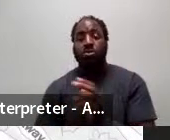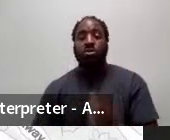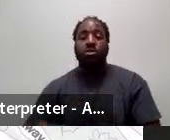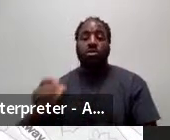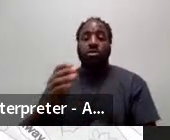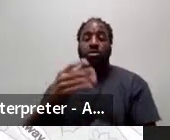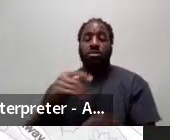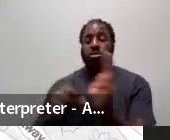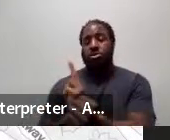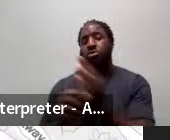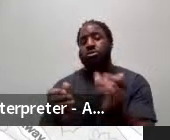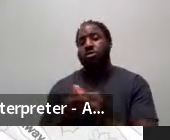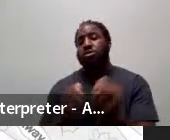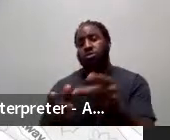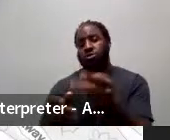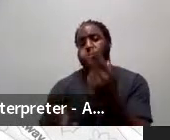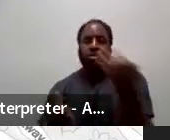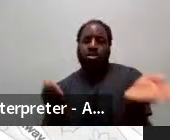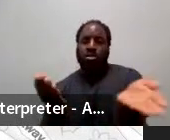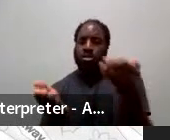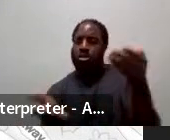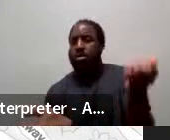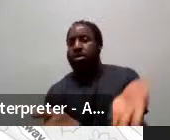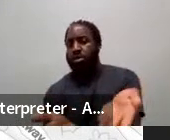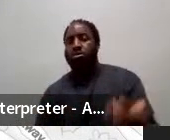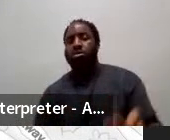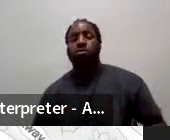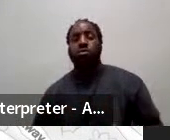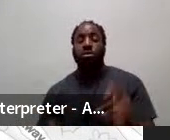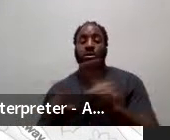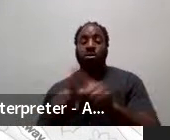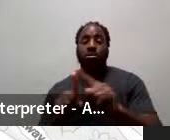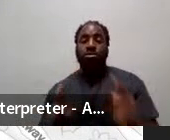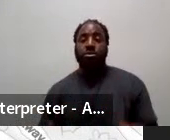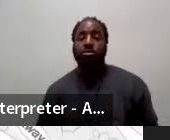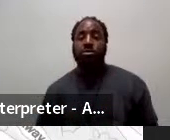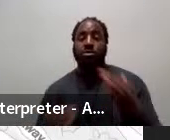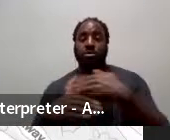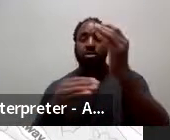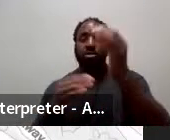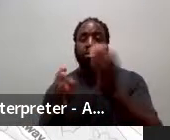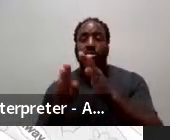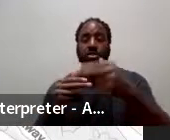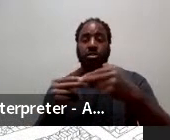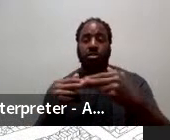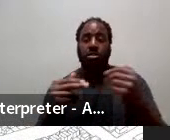uses that you find here nowadays as well. Next slide, please.